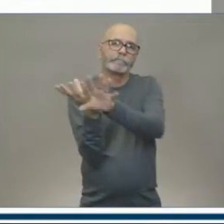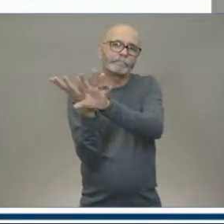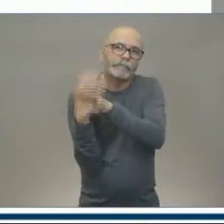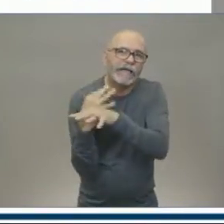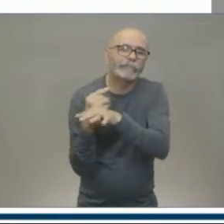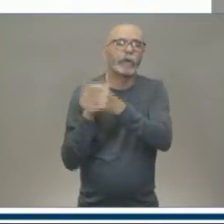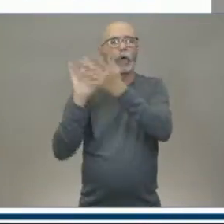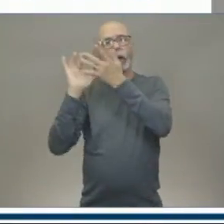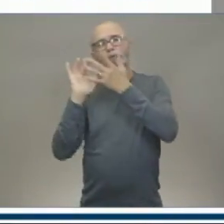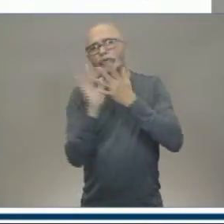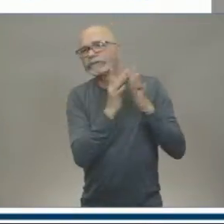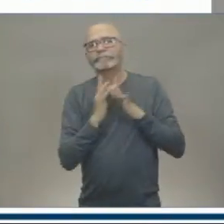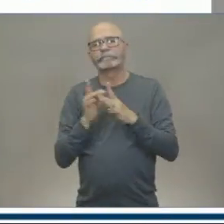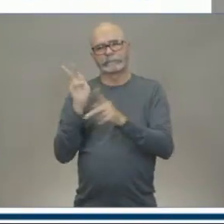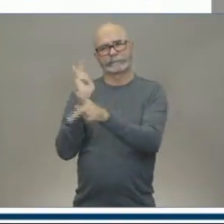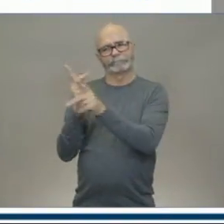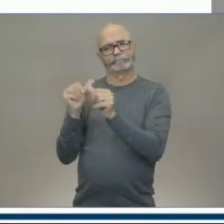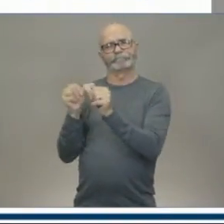this break,